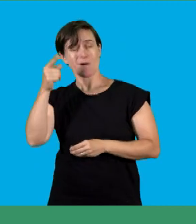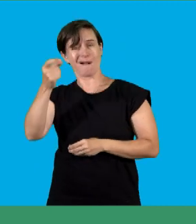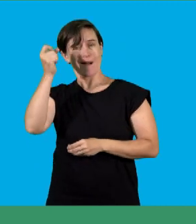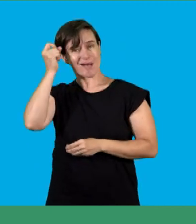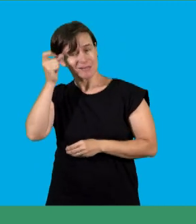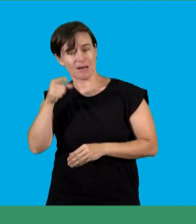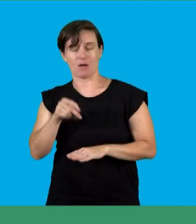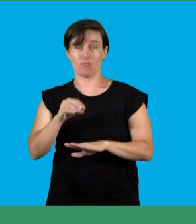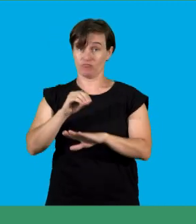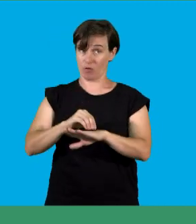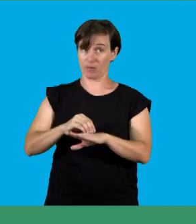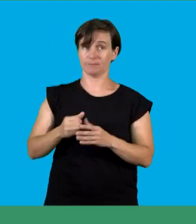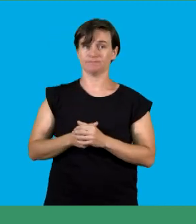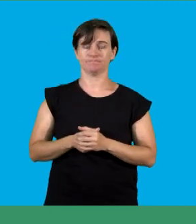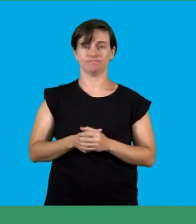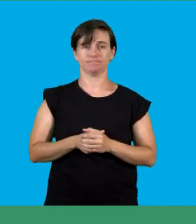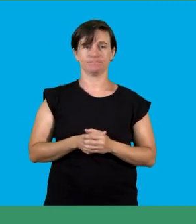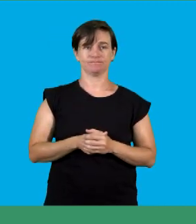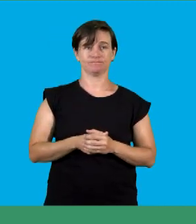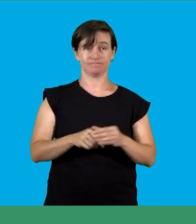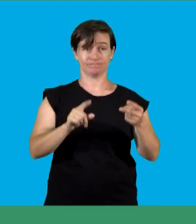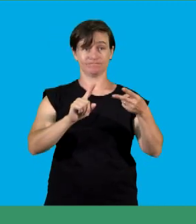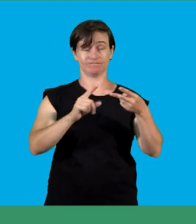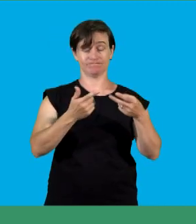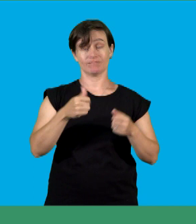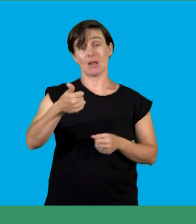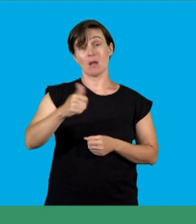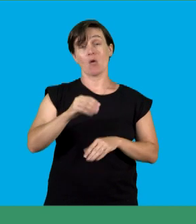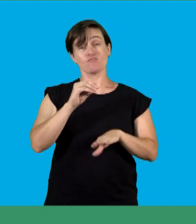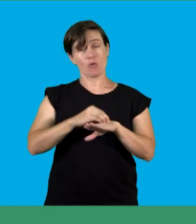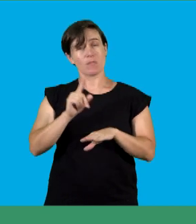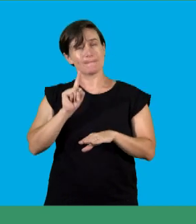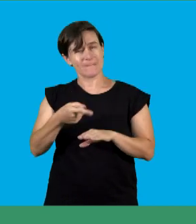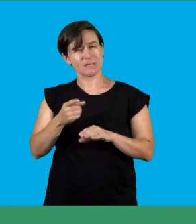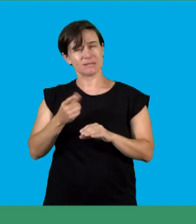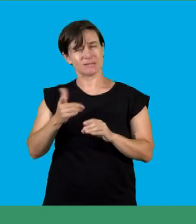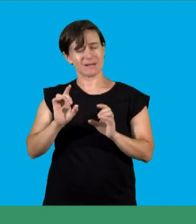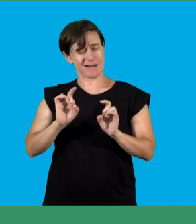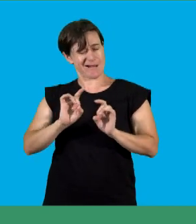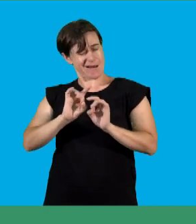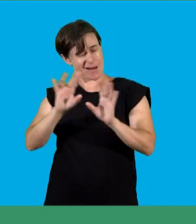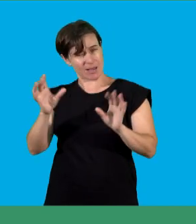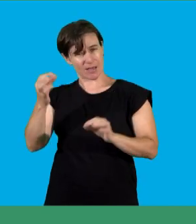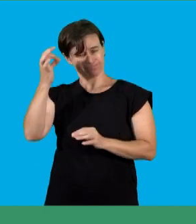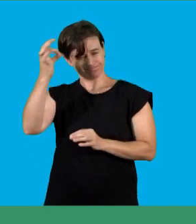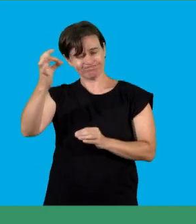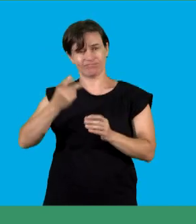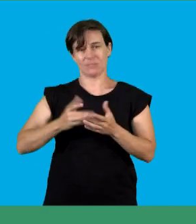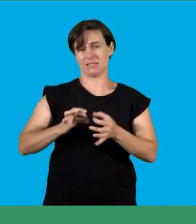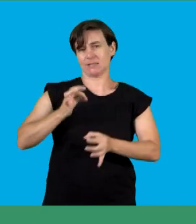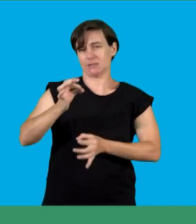Remember, it says explain. Right, the problem must be defined accurately. So you're identifying the